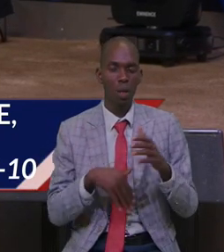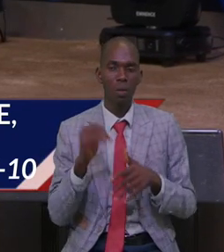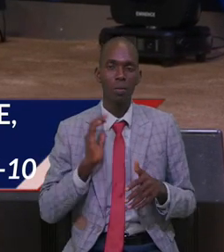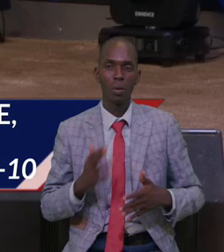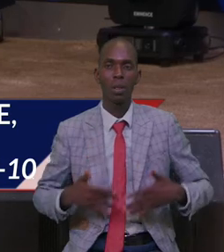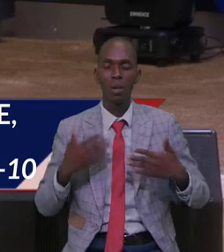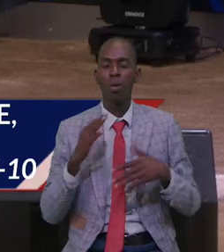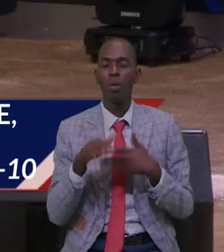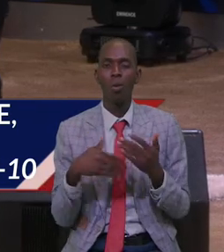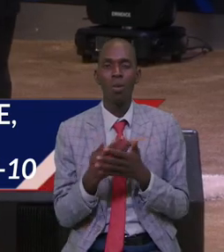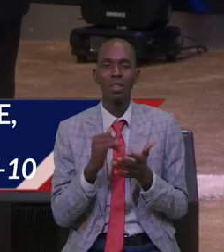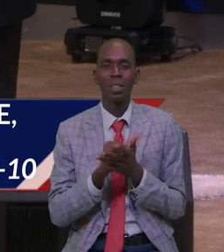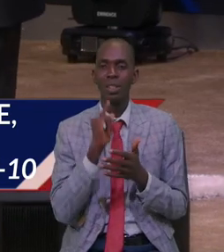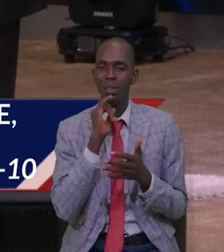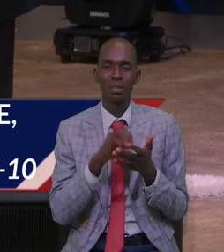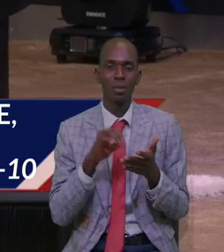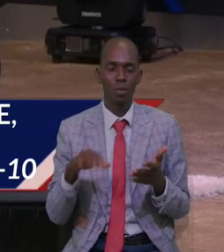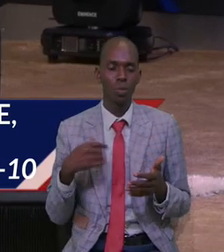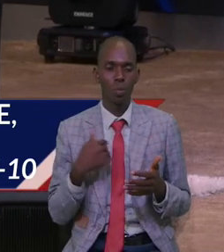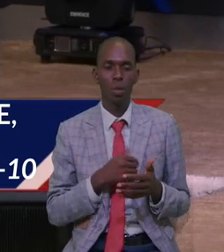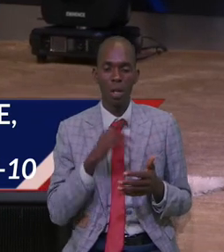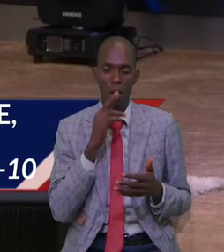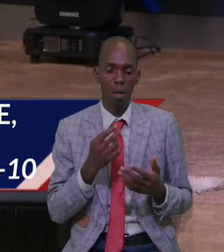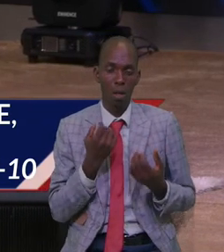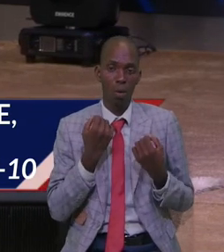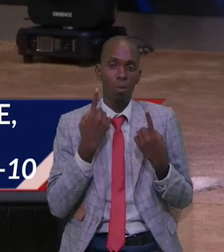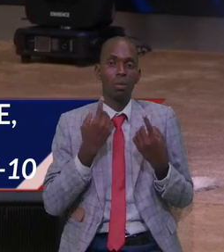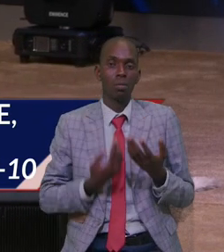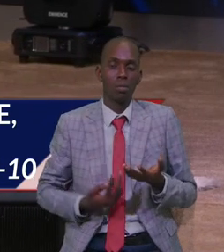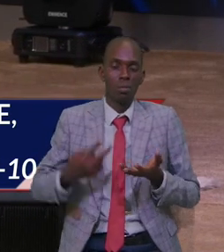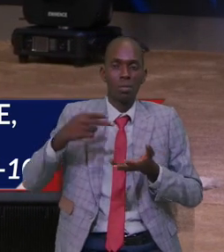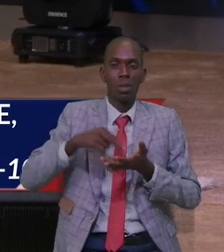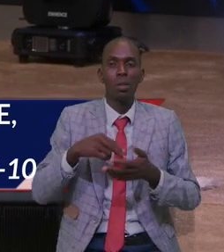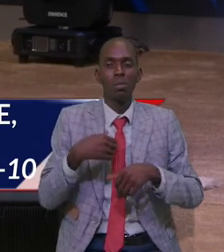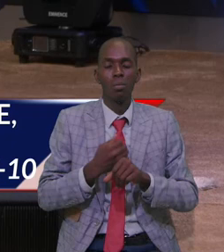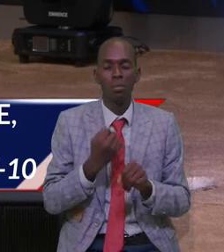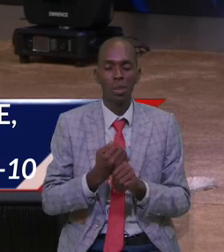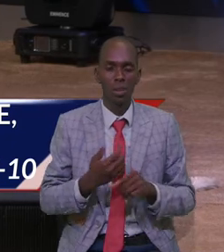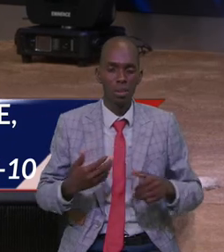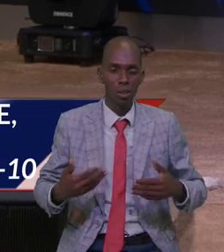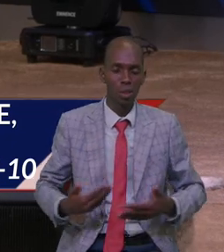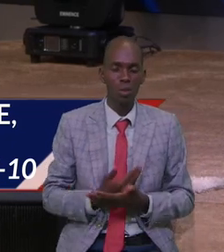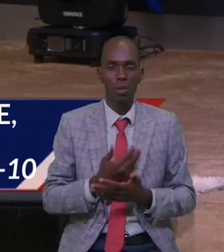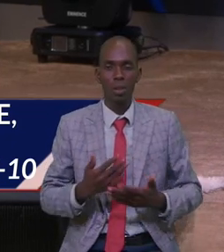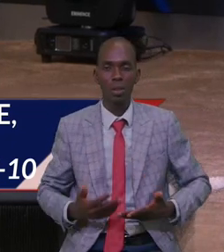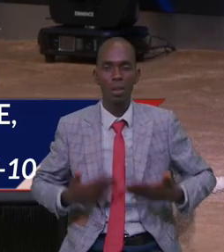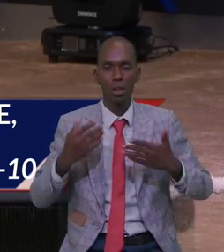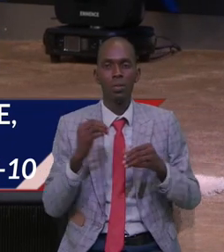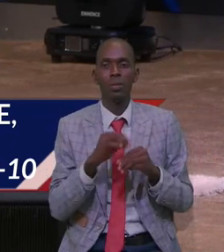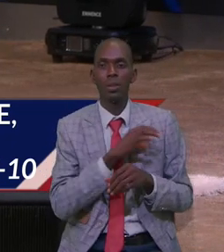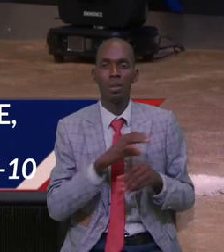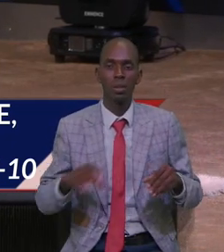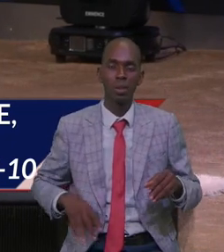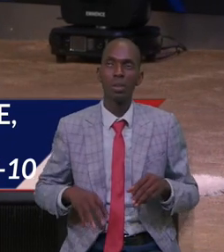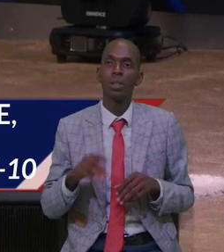been removed. We're quickened, we're made alive. We now live in Christ, and Christ lives in us. He also has